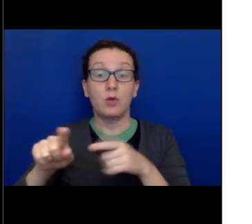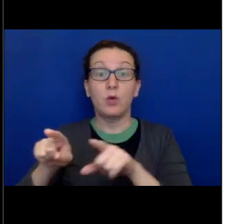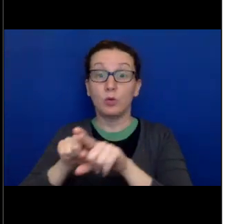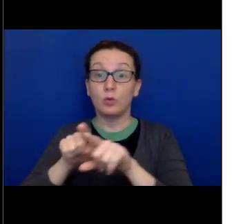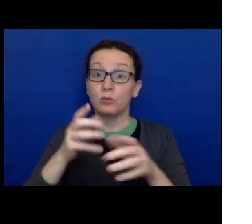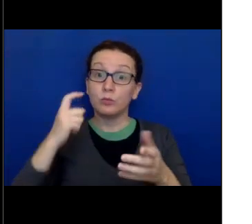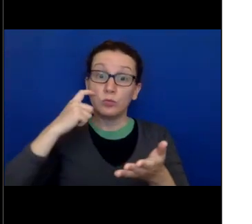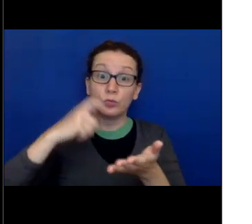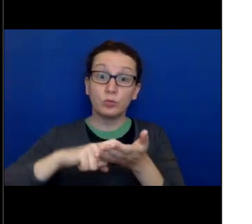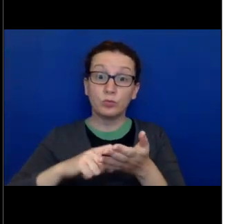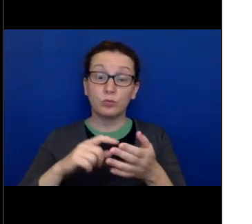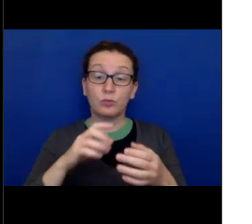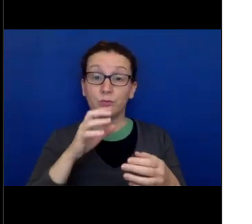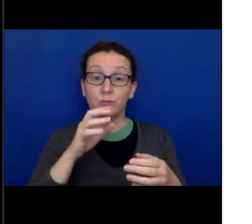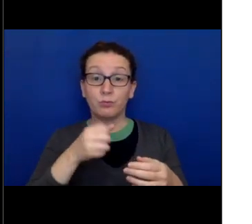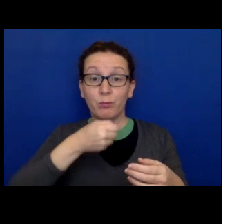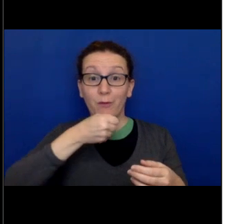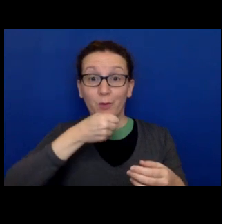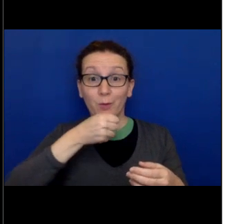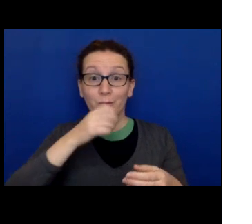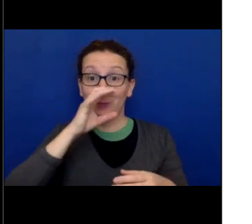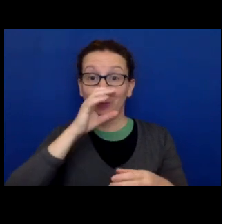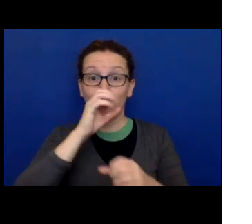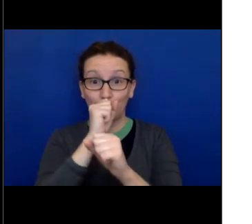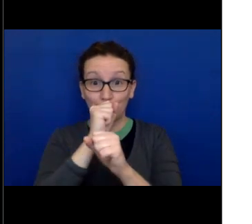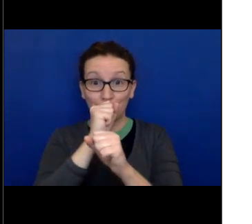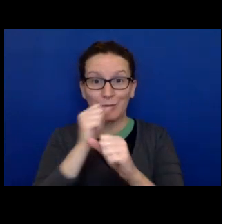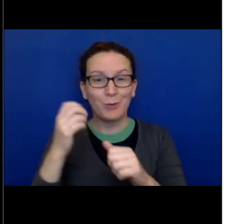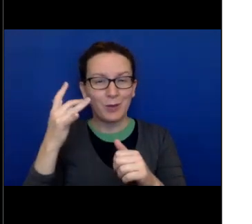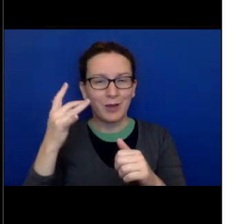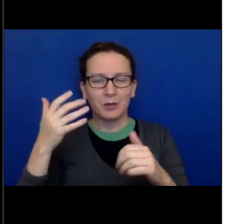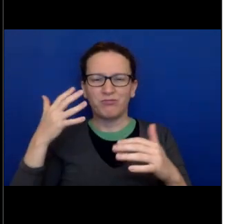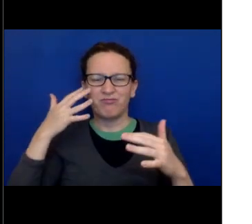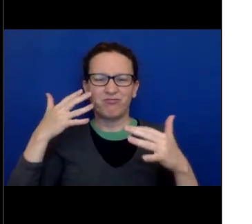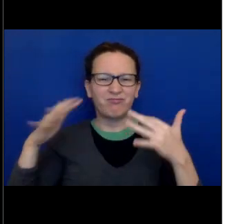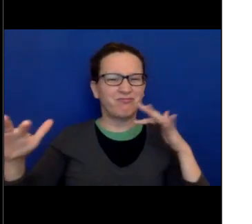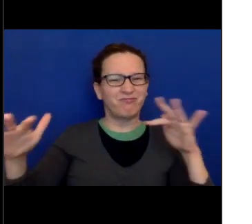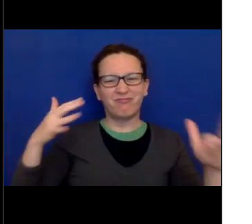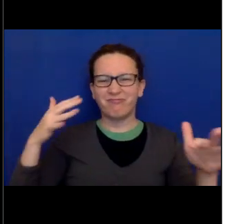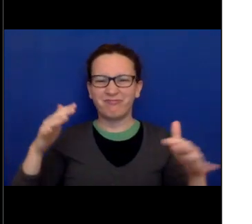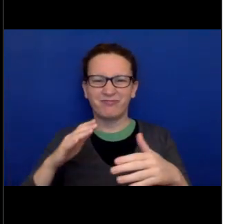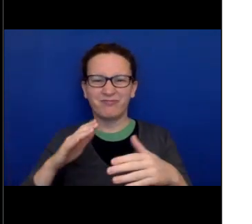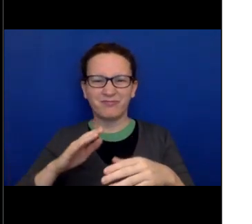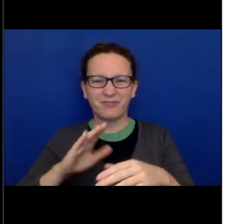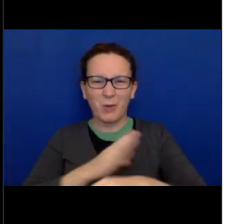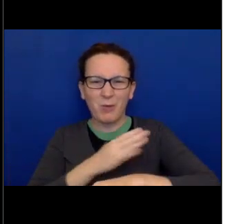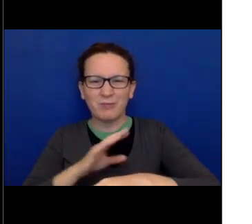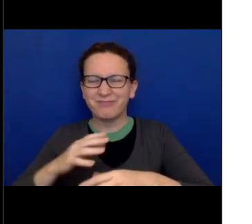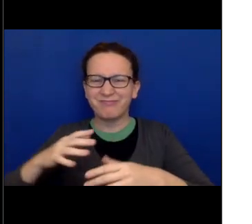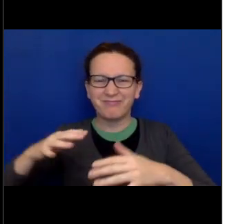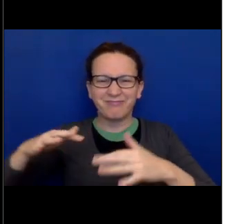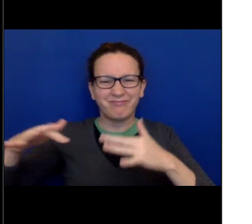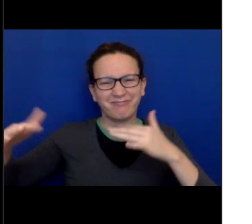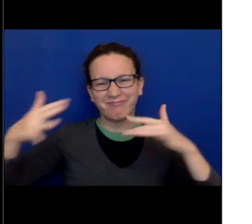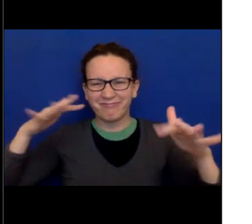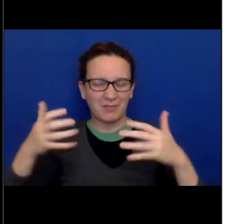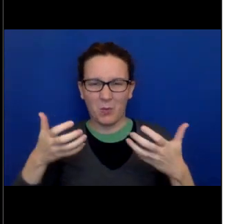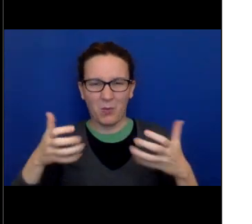your microphones are muted. This is so we don't get background noise like dogs barking and traffic and babies